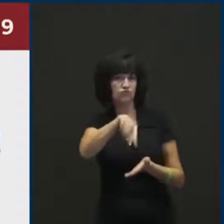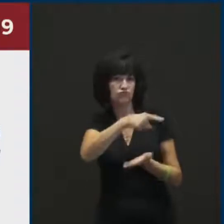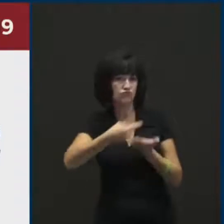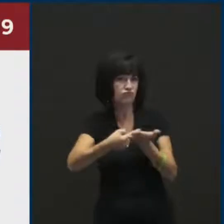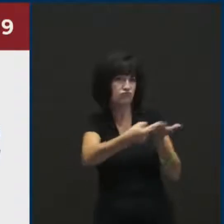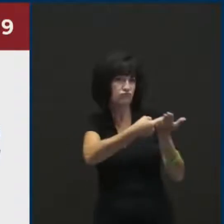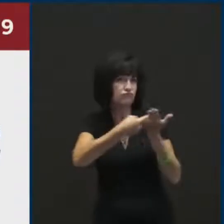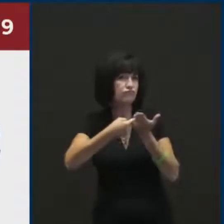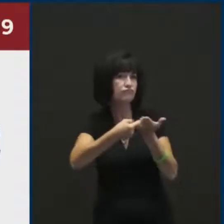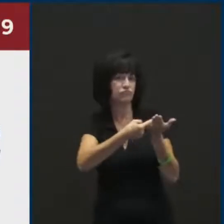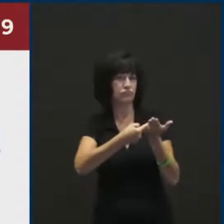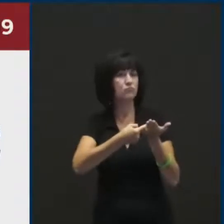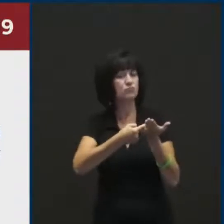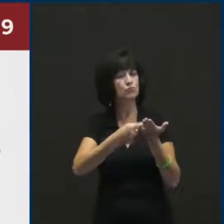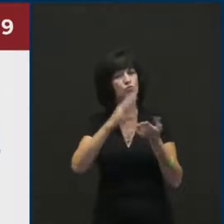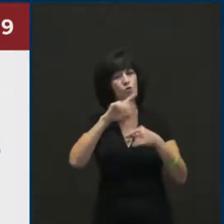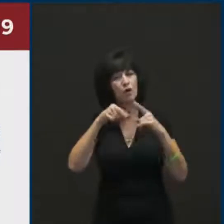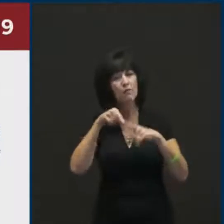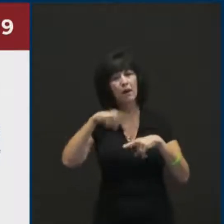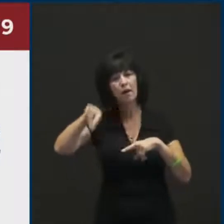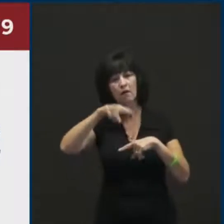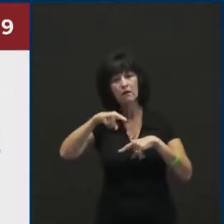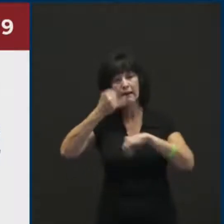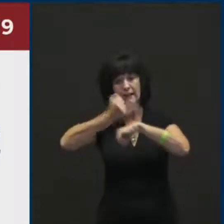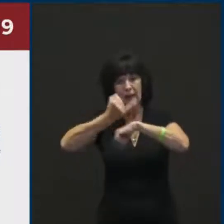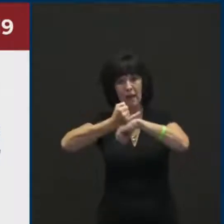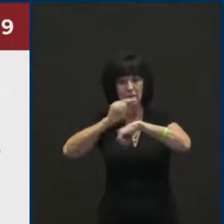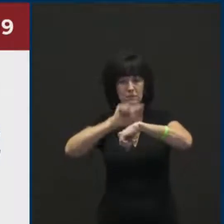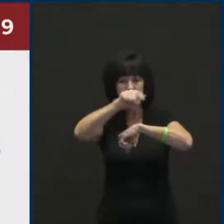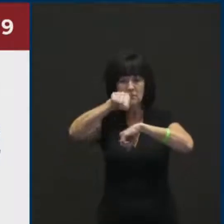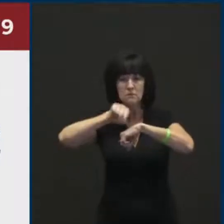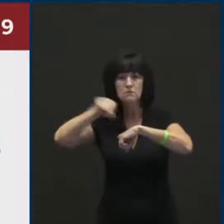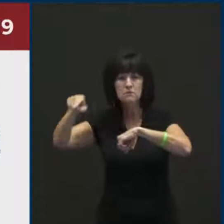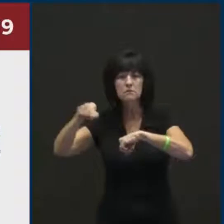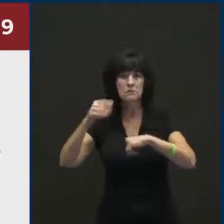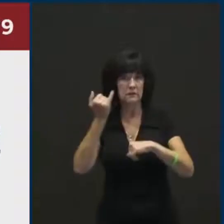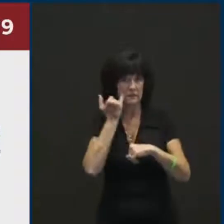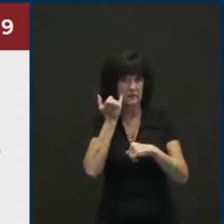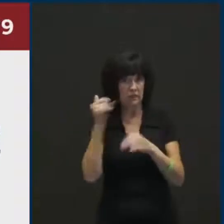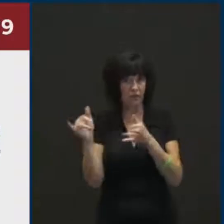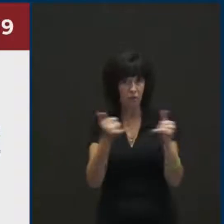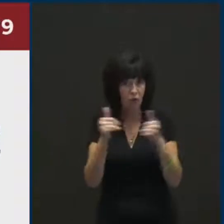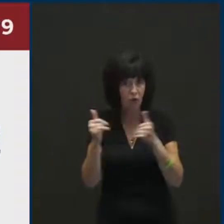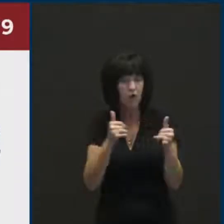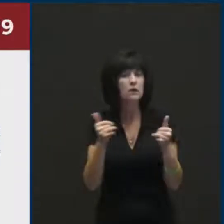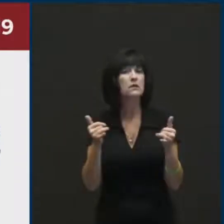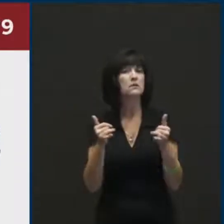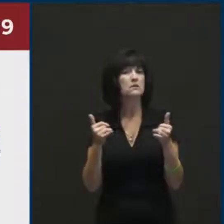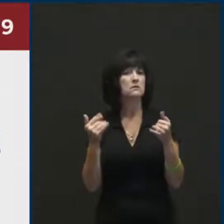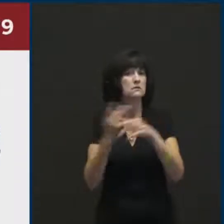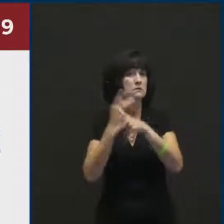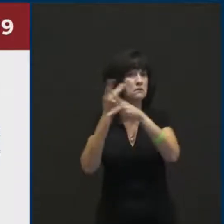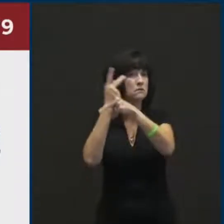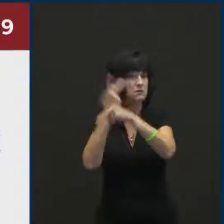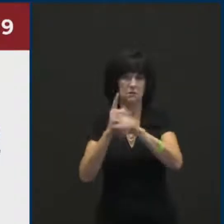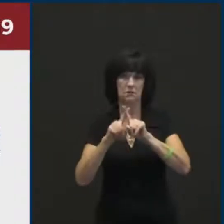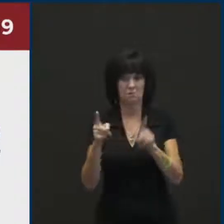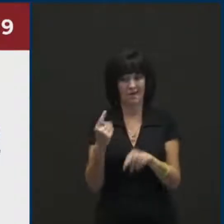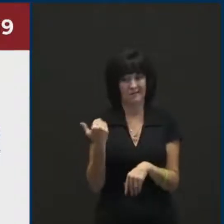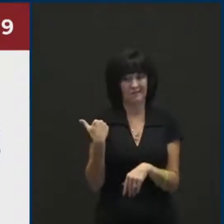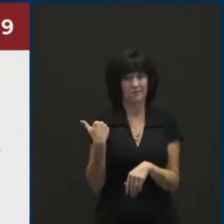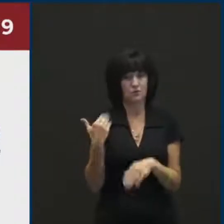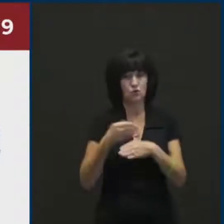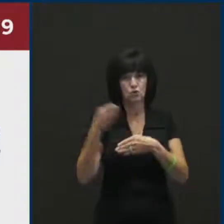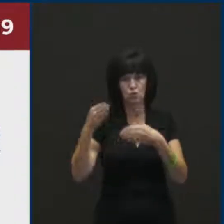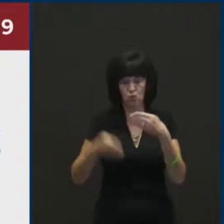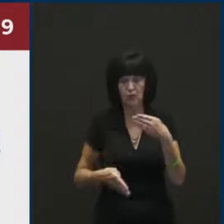of campus and parties and that type of thing. And this past weekend, things were very positive, and we thank the students, we